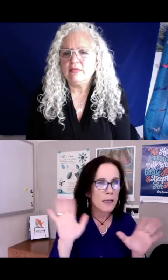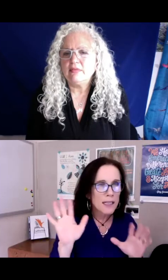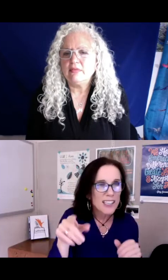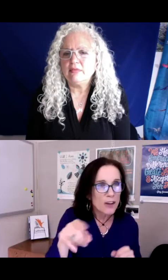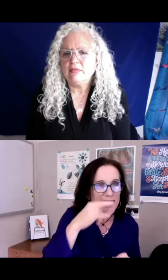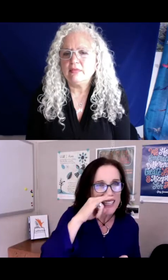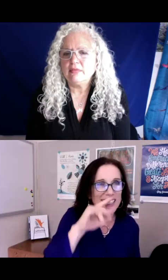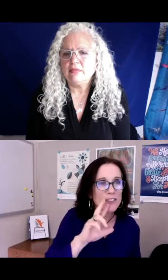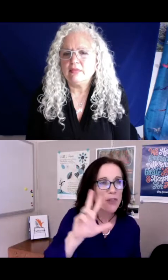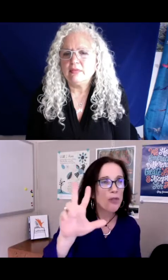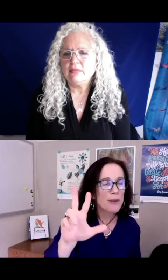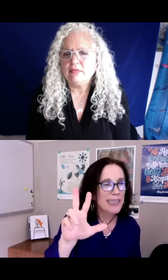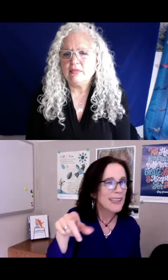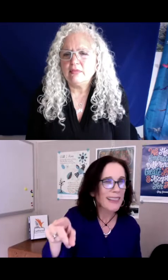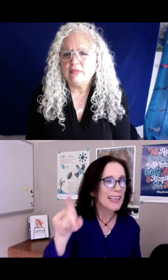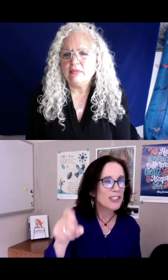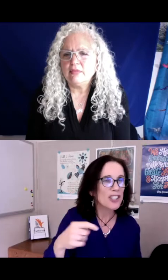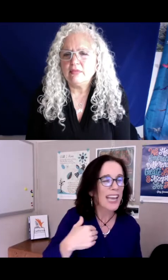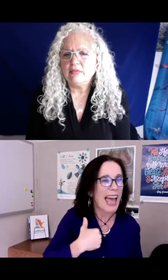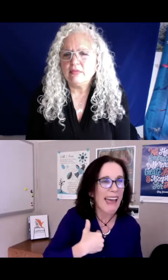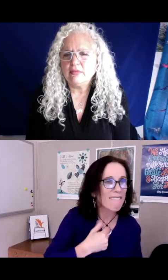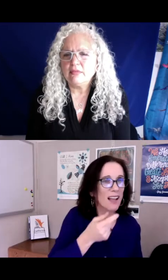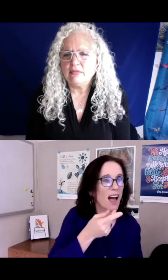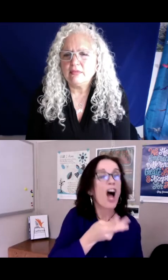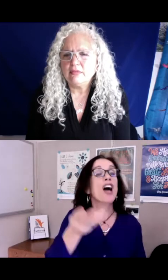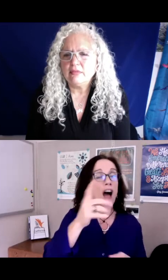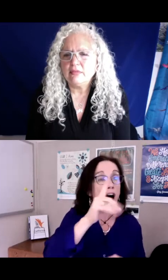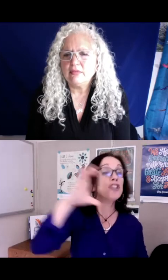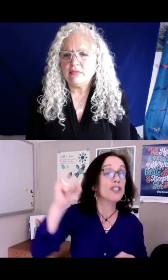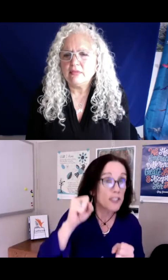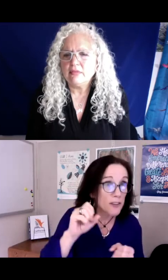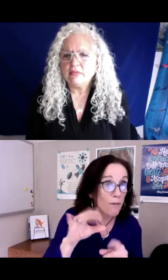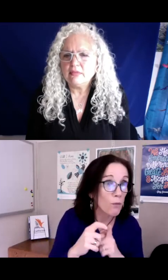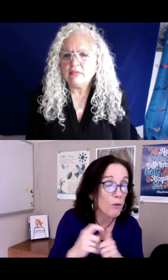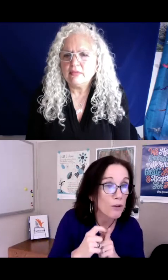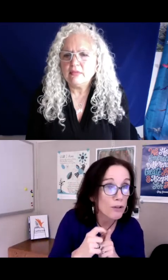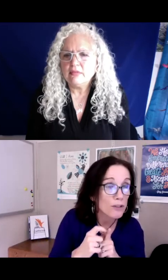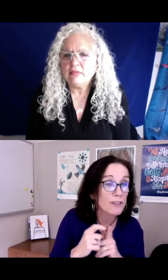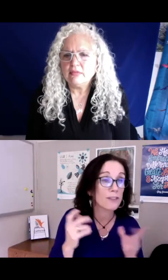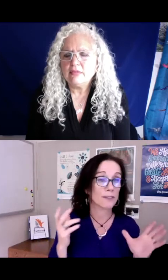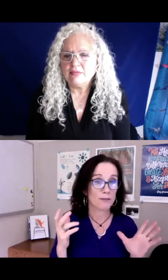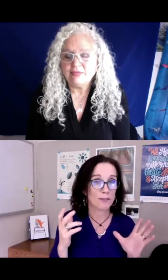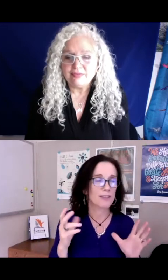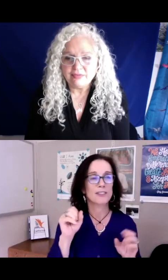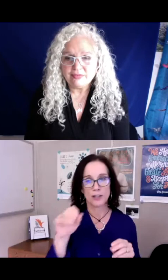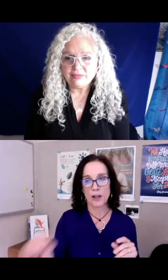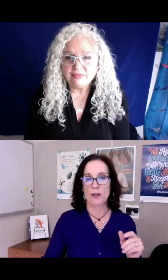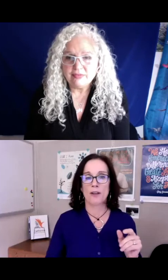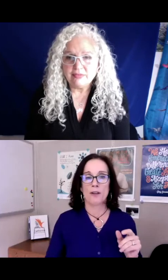can say doll, or, you know, that the kid is 3 years old, you know, they should have hundreds of words.